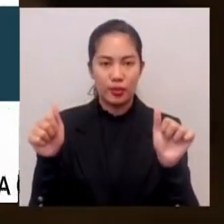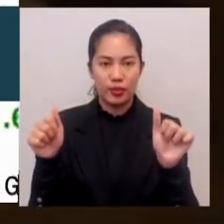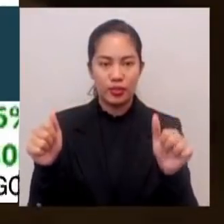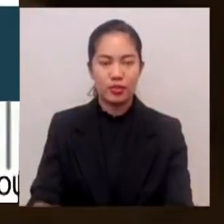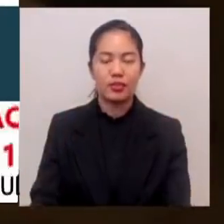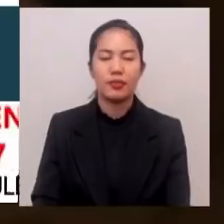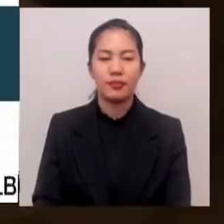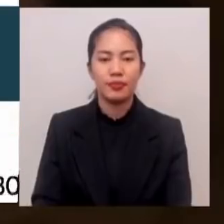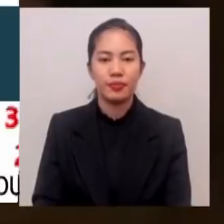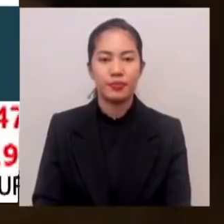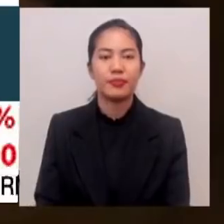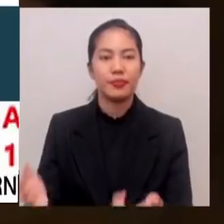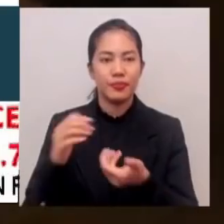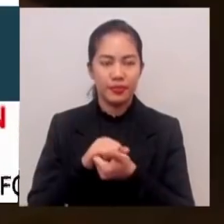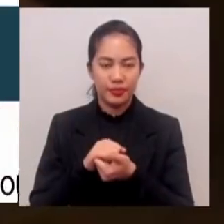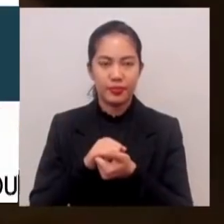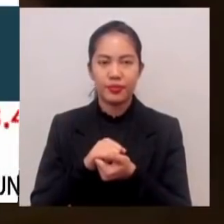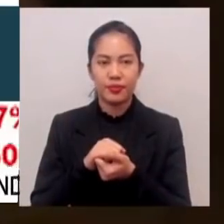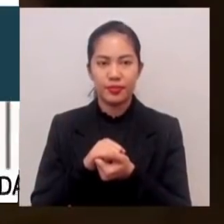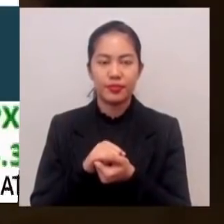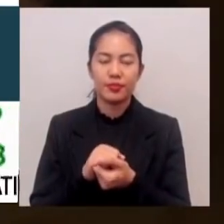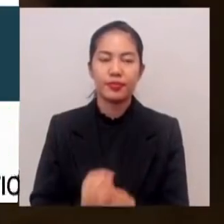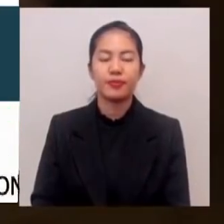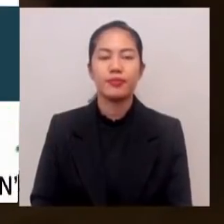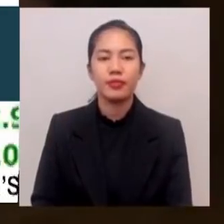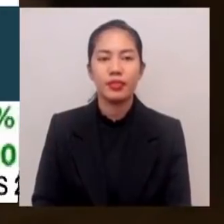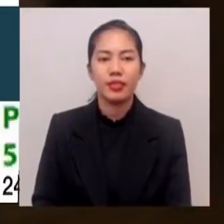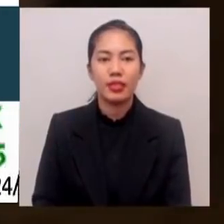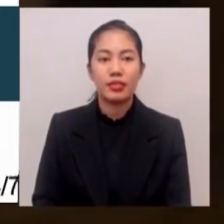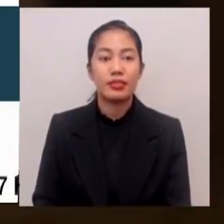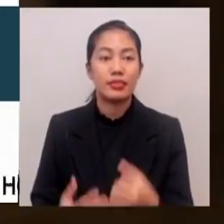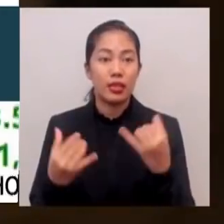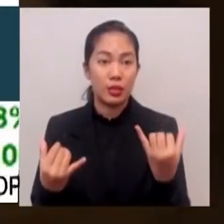alliance or partnership. Meanwhile, of course,